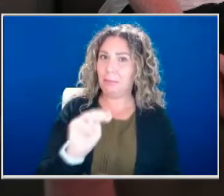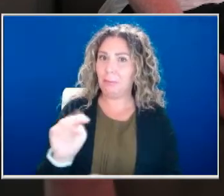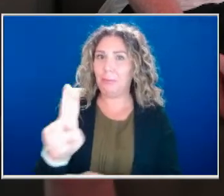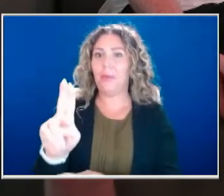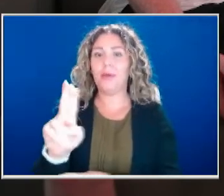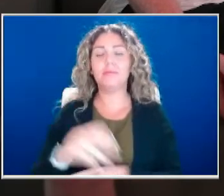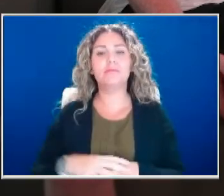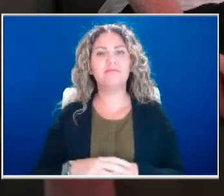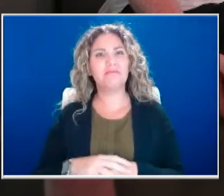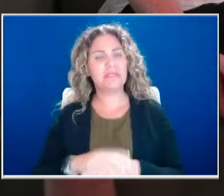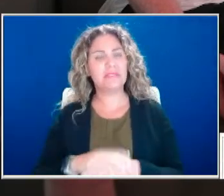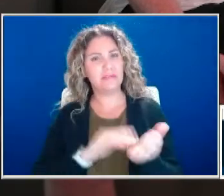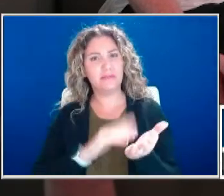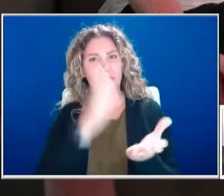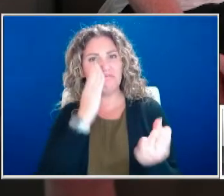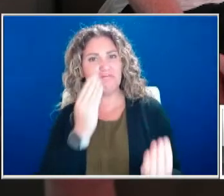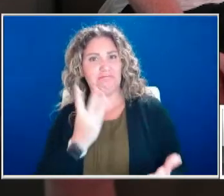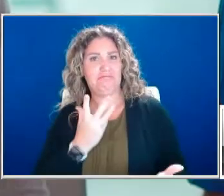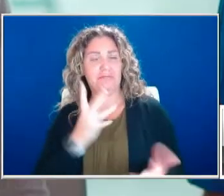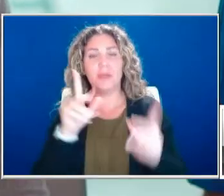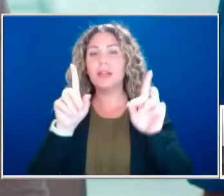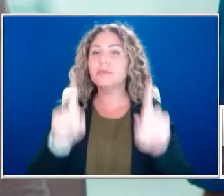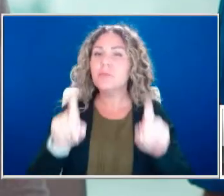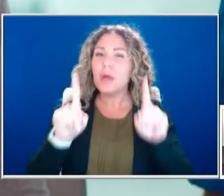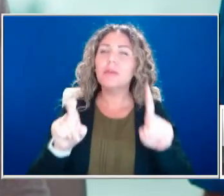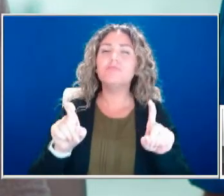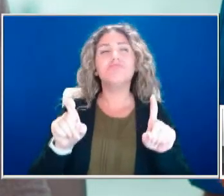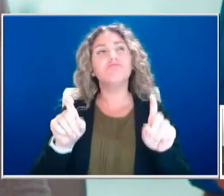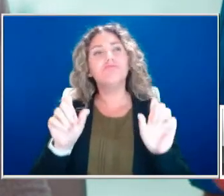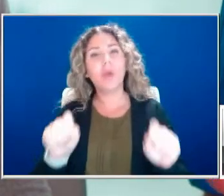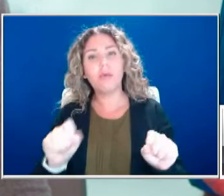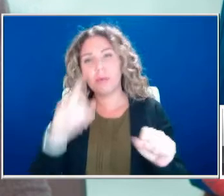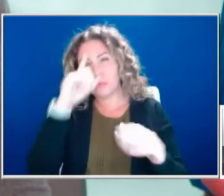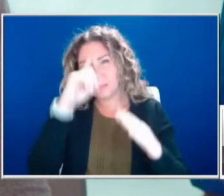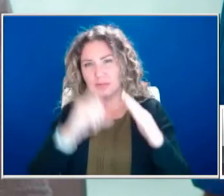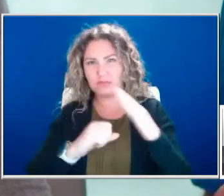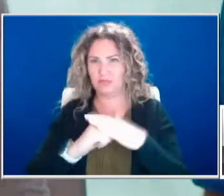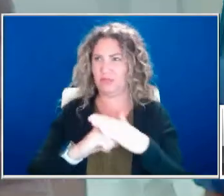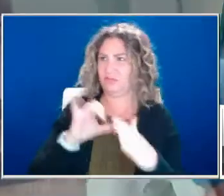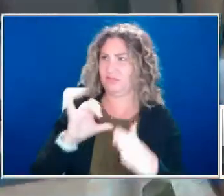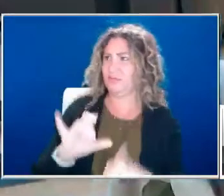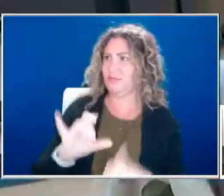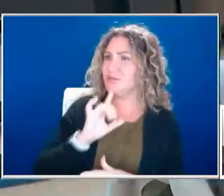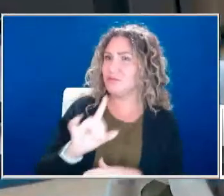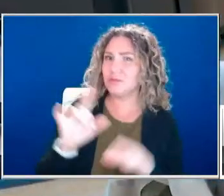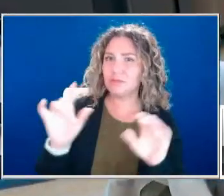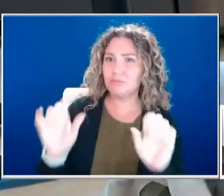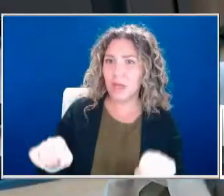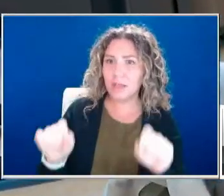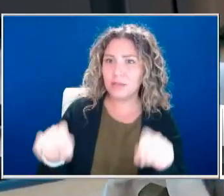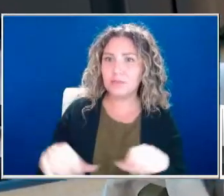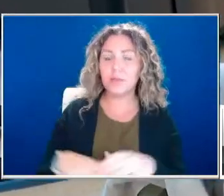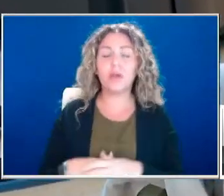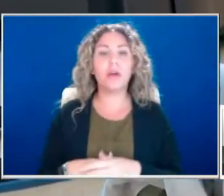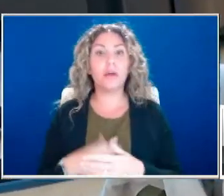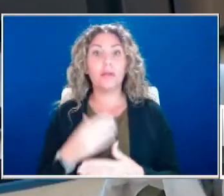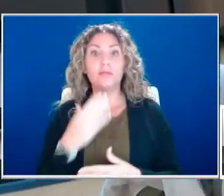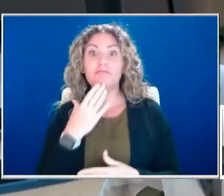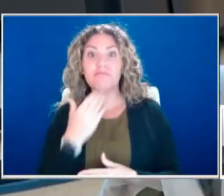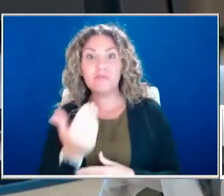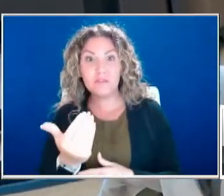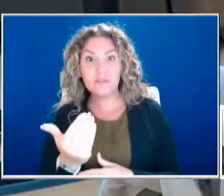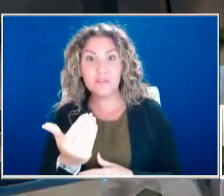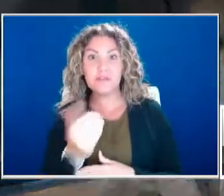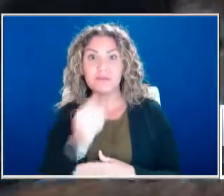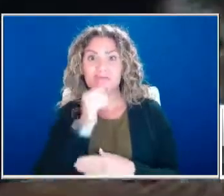tests, but they thought it was probably a stroke. You're kind of like going, is this really even possible? A 15-year-old suffers a stroke,